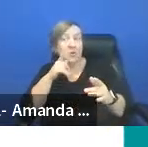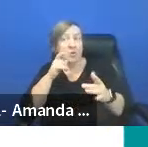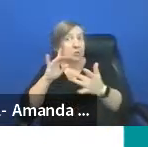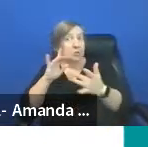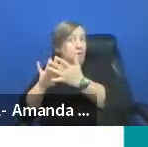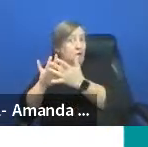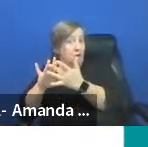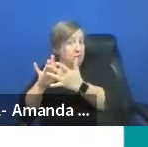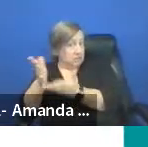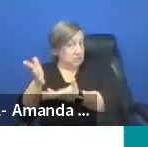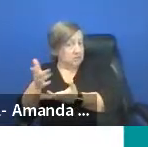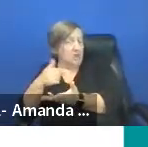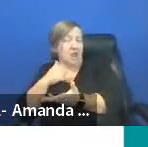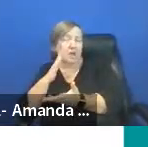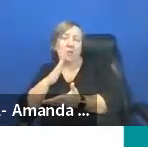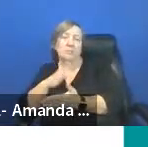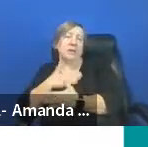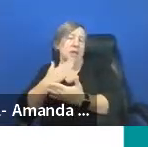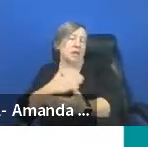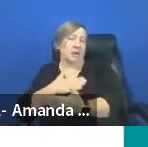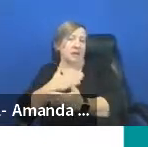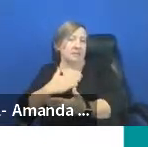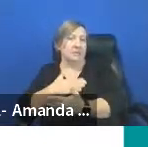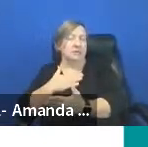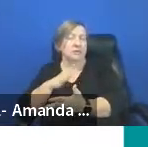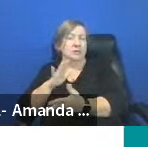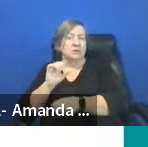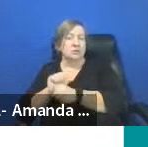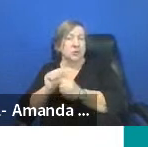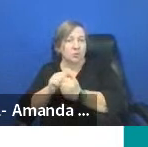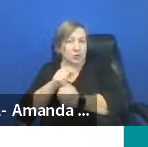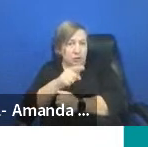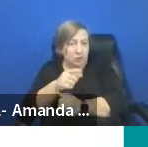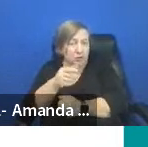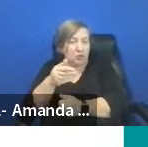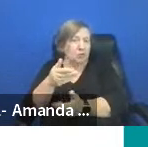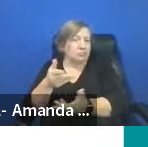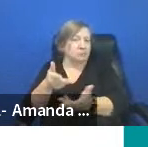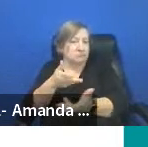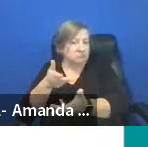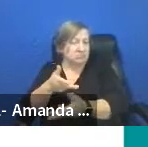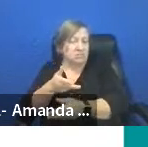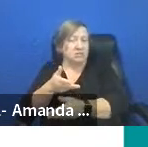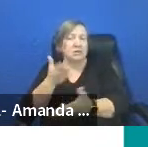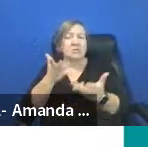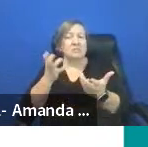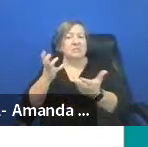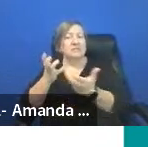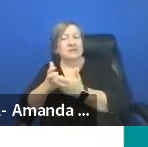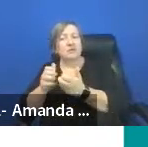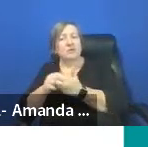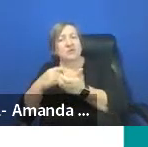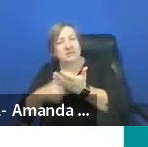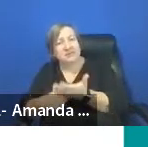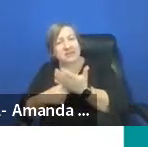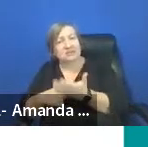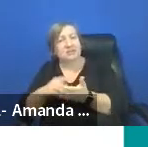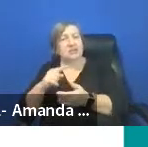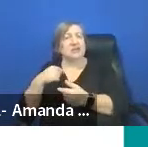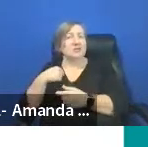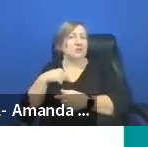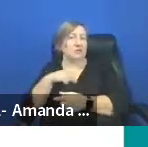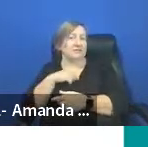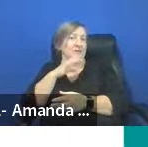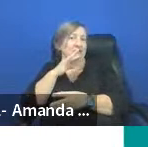person, I'd be more than happy to work with you. And it probably fits into the conversation, Tom, that we've been